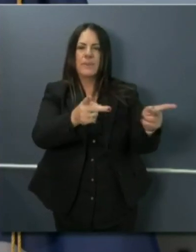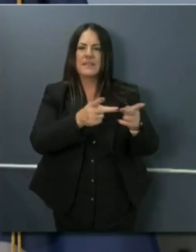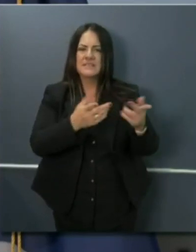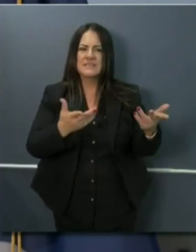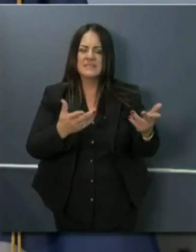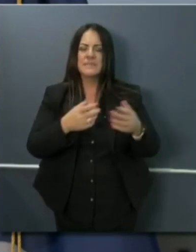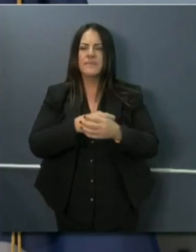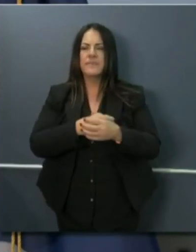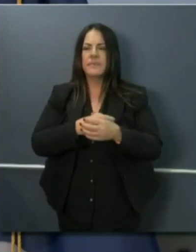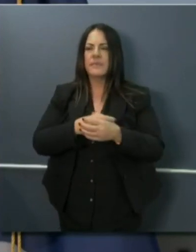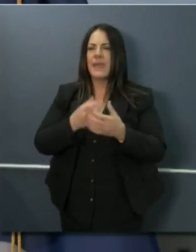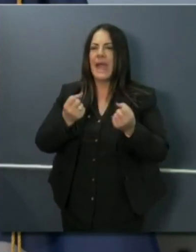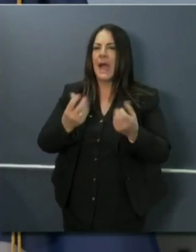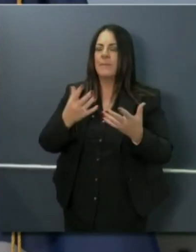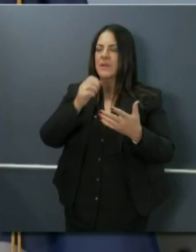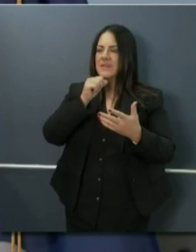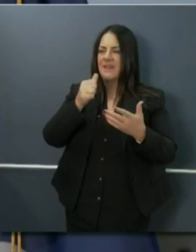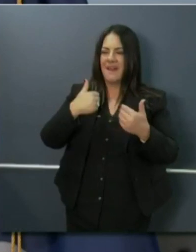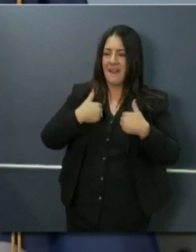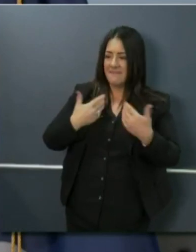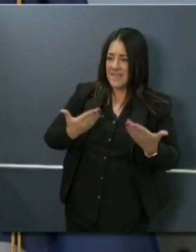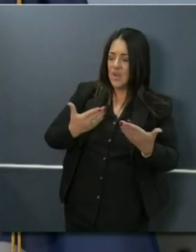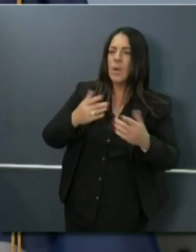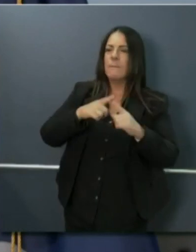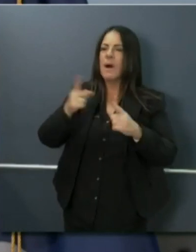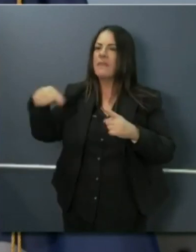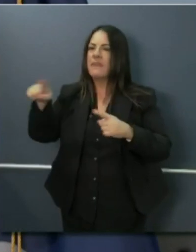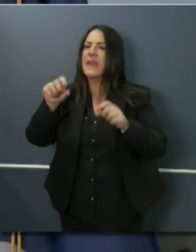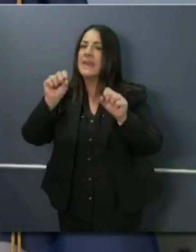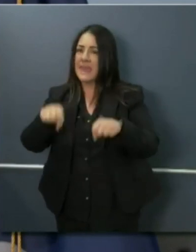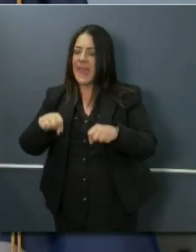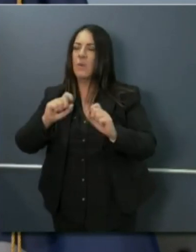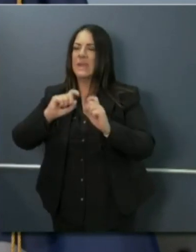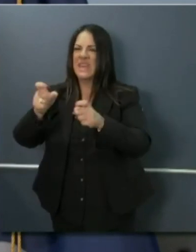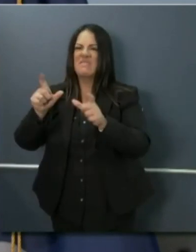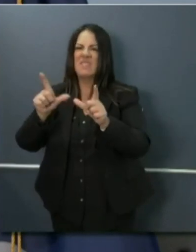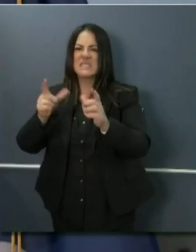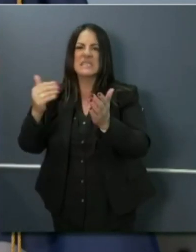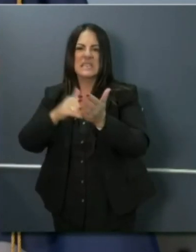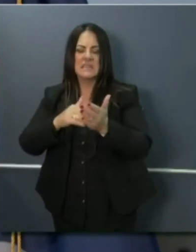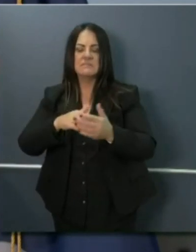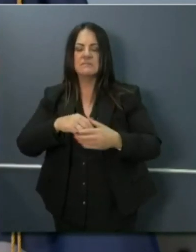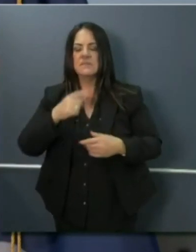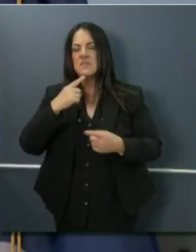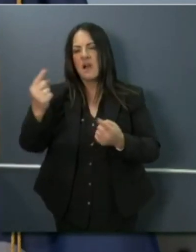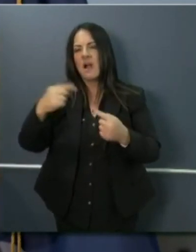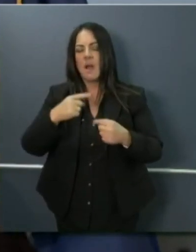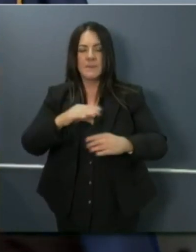are currently not there but do have the capability of being licensed very quickly.